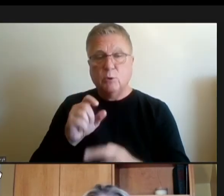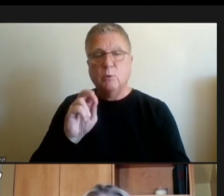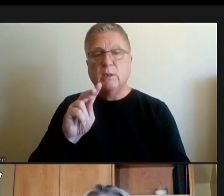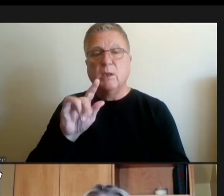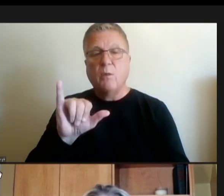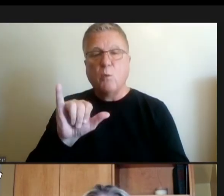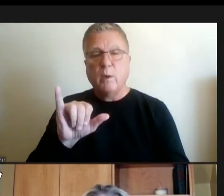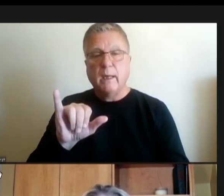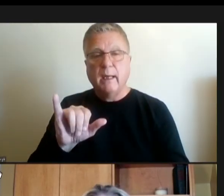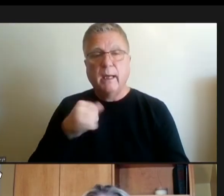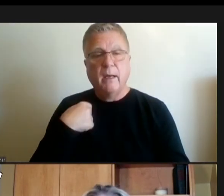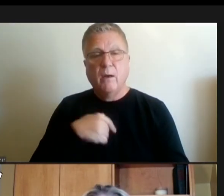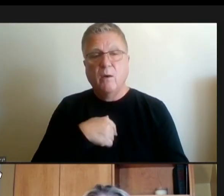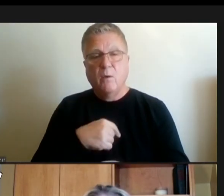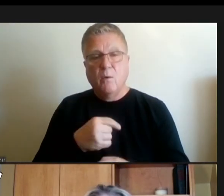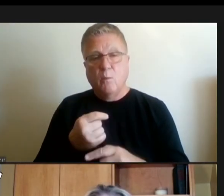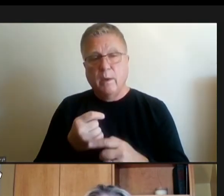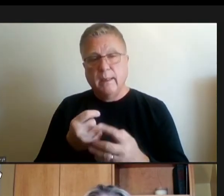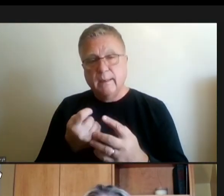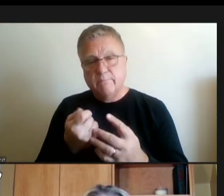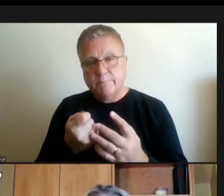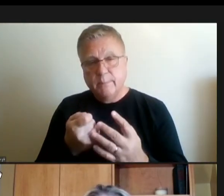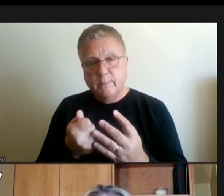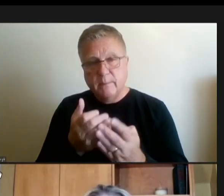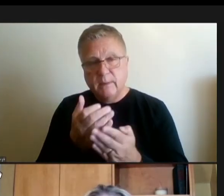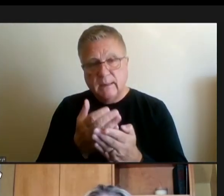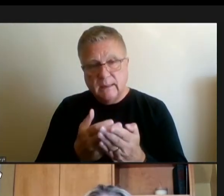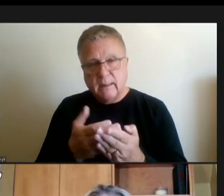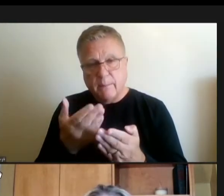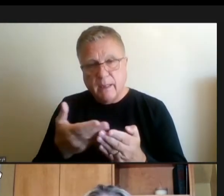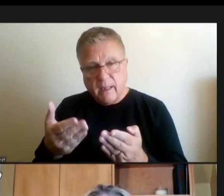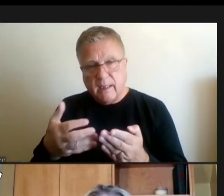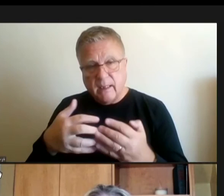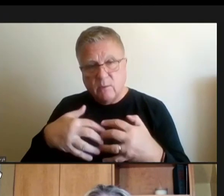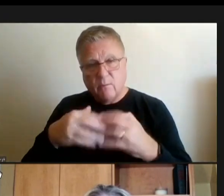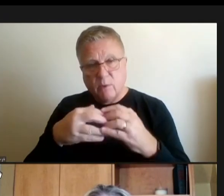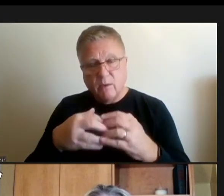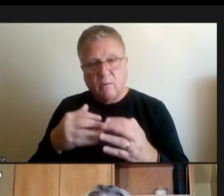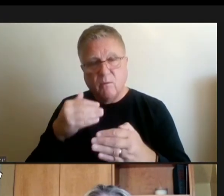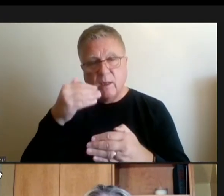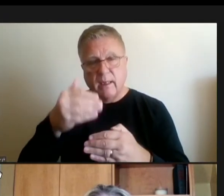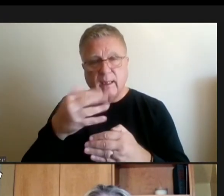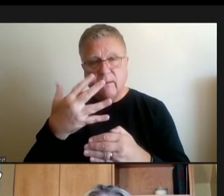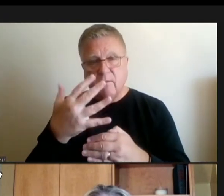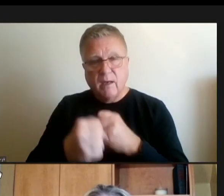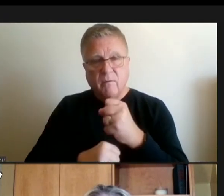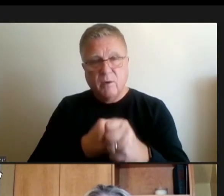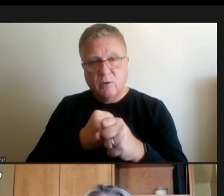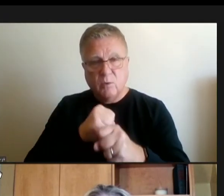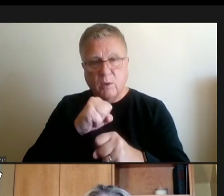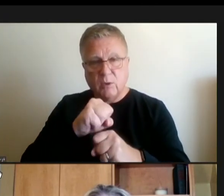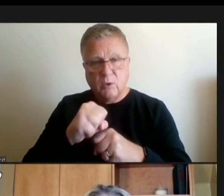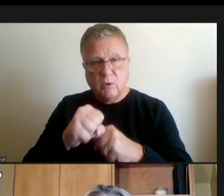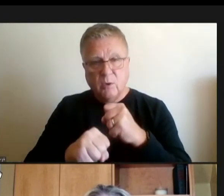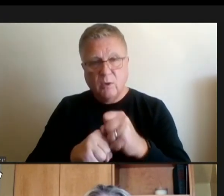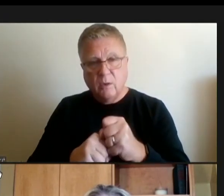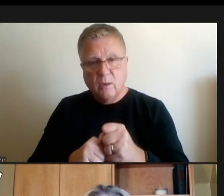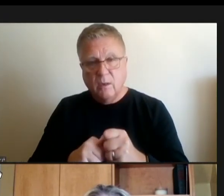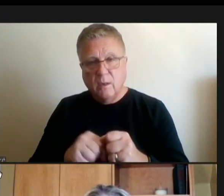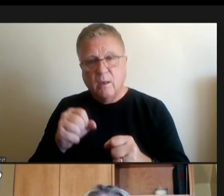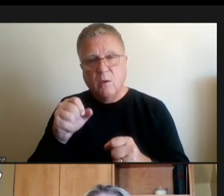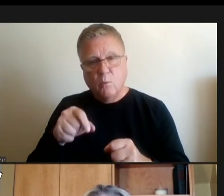somehow shave what we have put in place for this next five-year structure, that will be taken